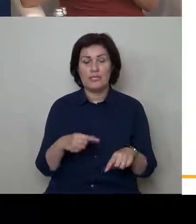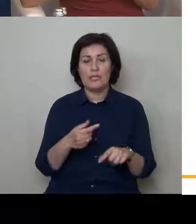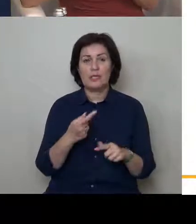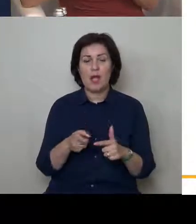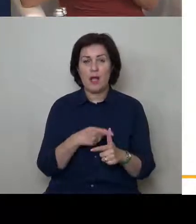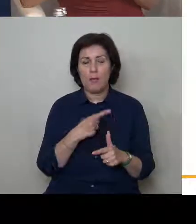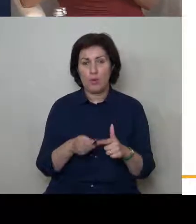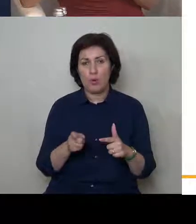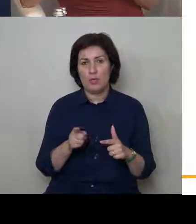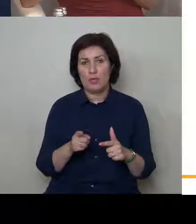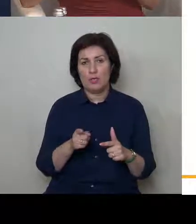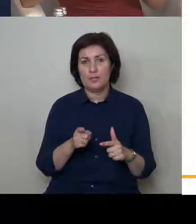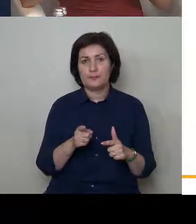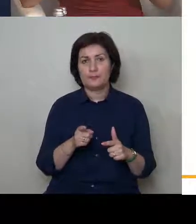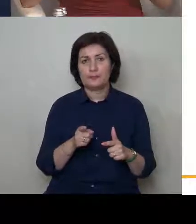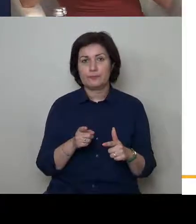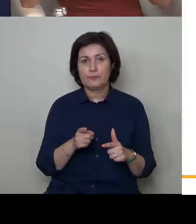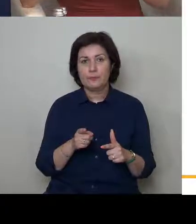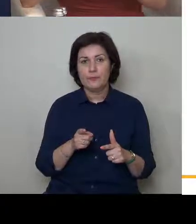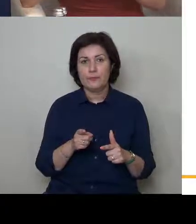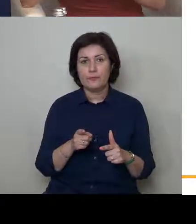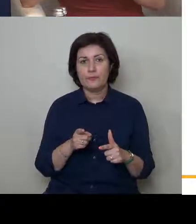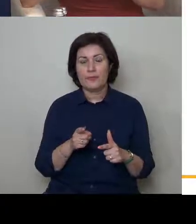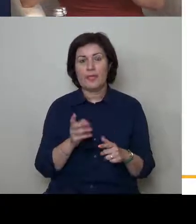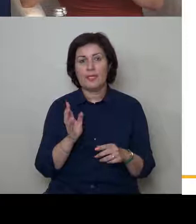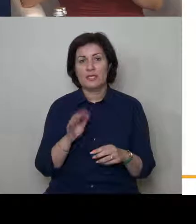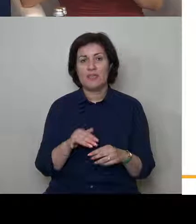to another person's ballot,